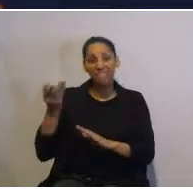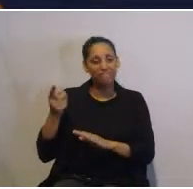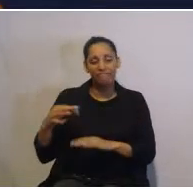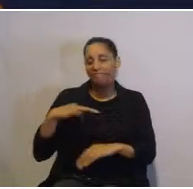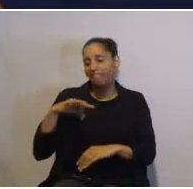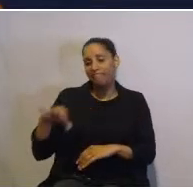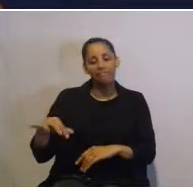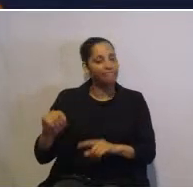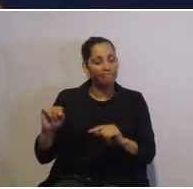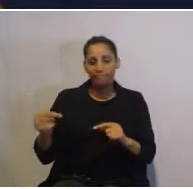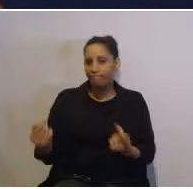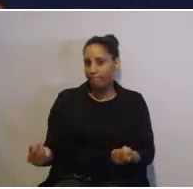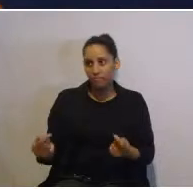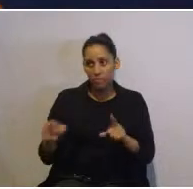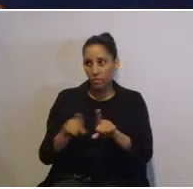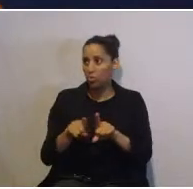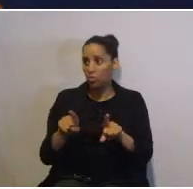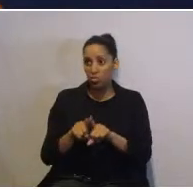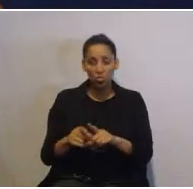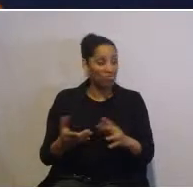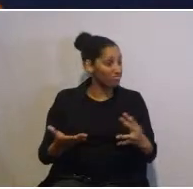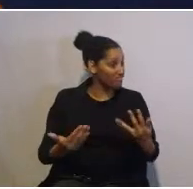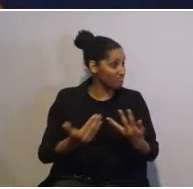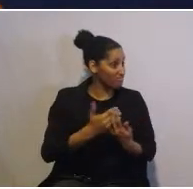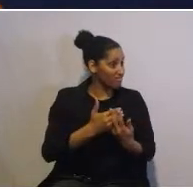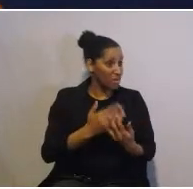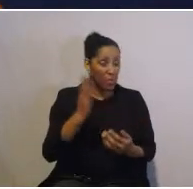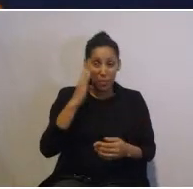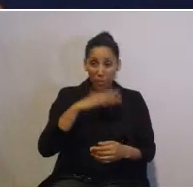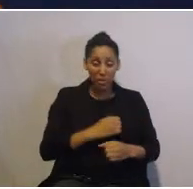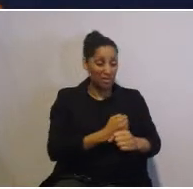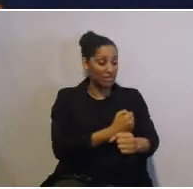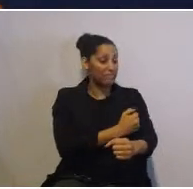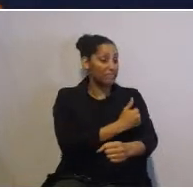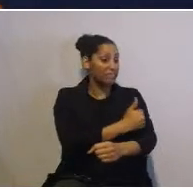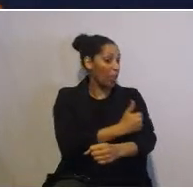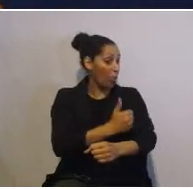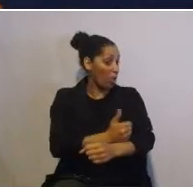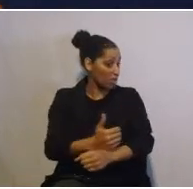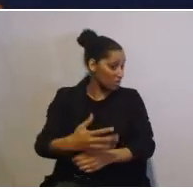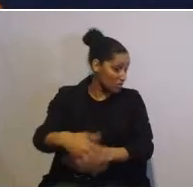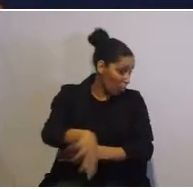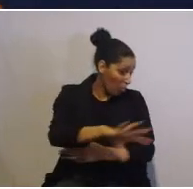unaffordable. If there's no intervention by all stakeholders to